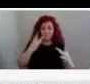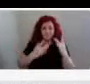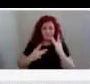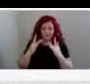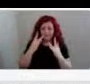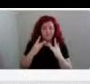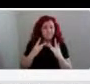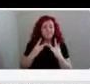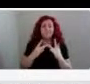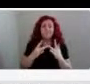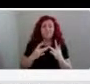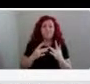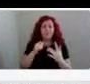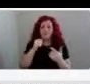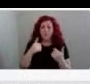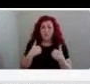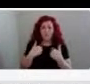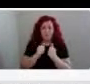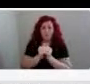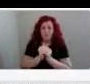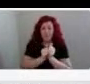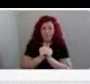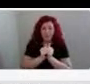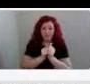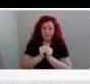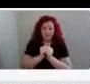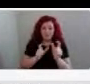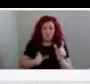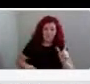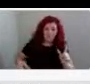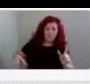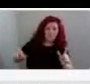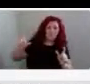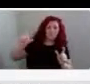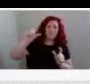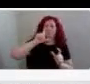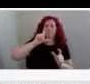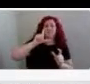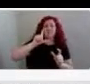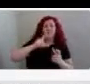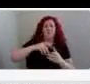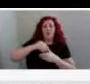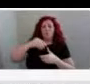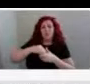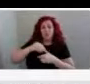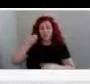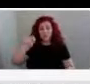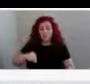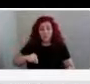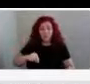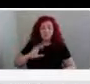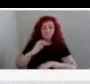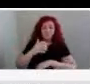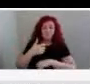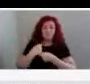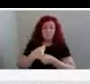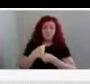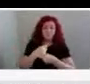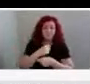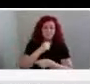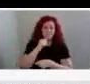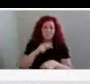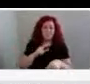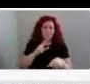lacks competitiveness it sweeps around the outskirts of tucson creating an unusual